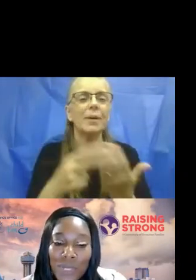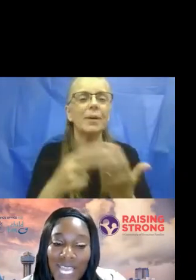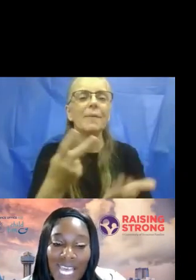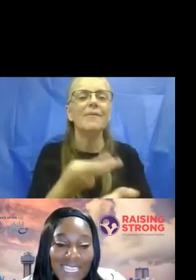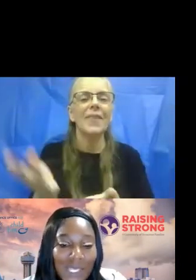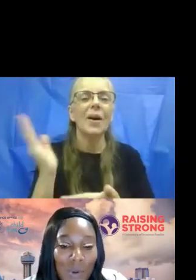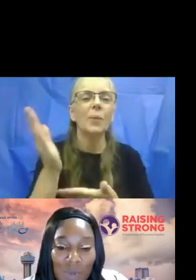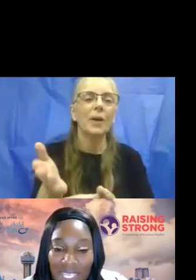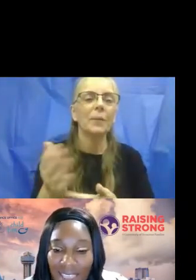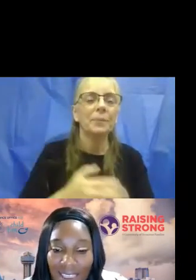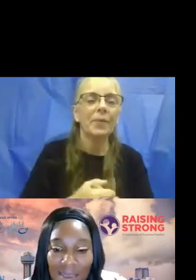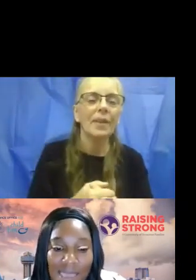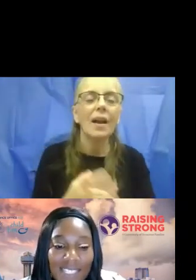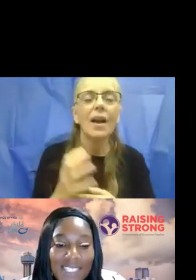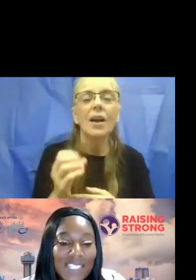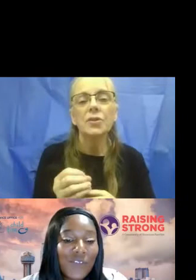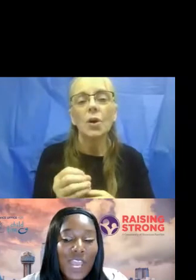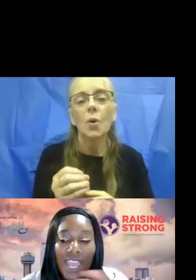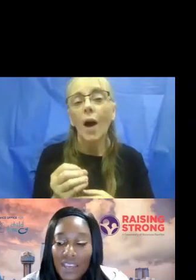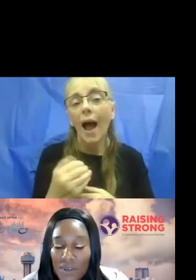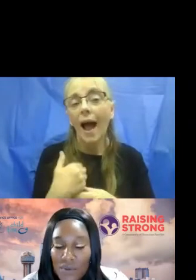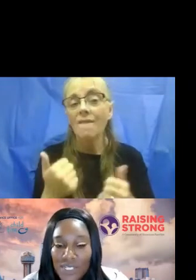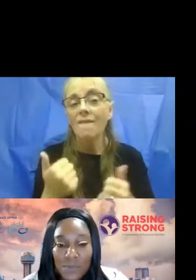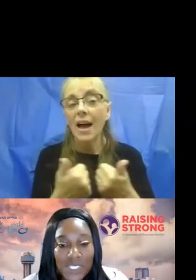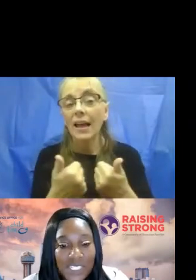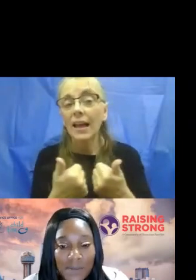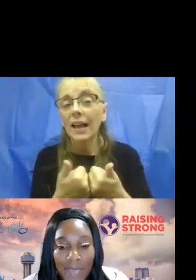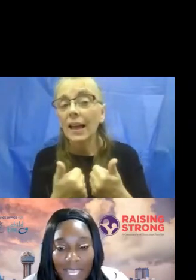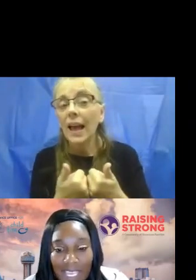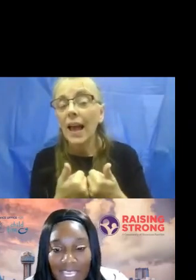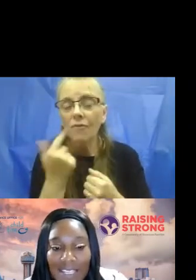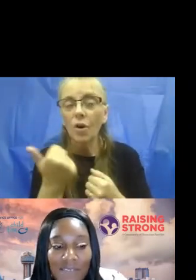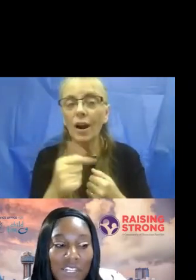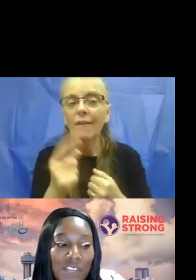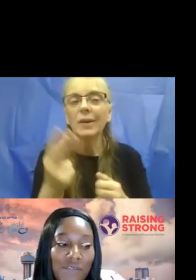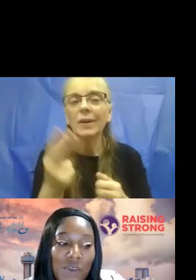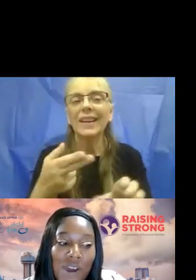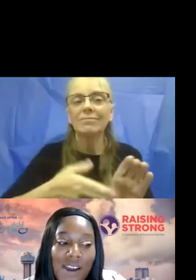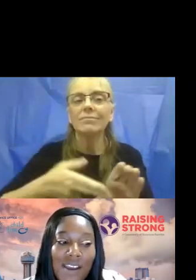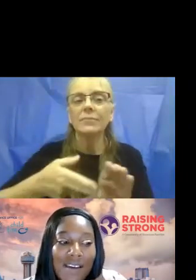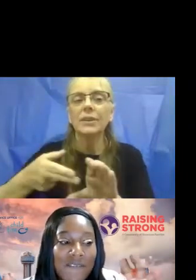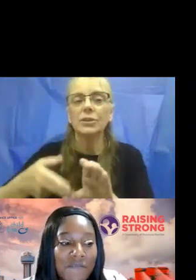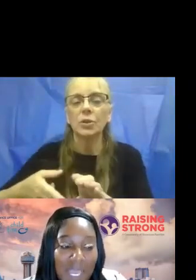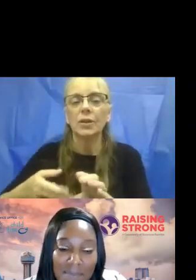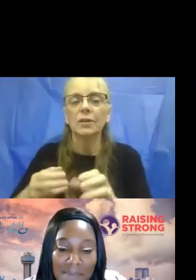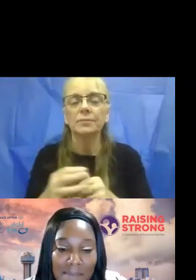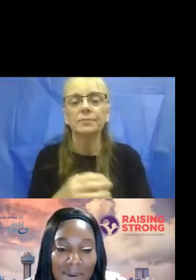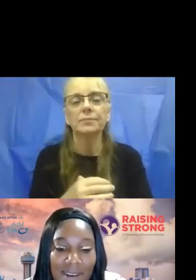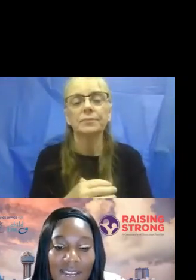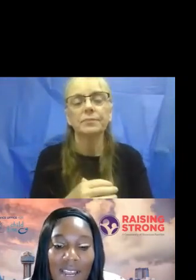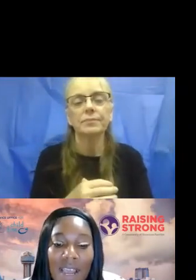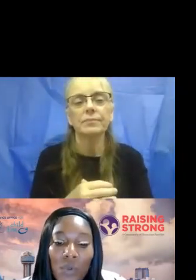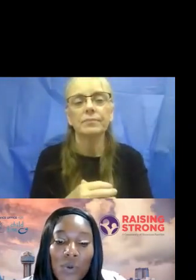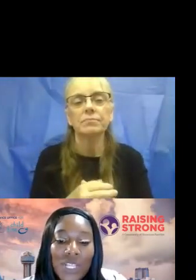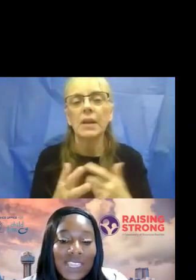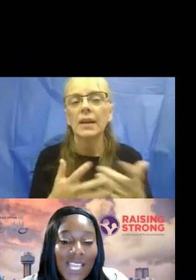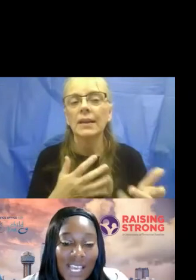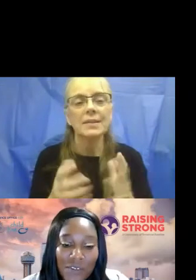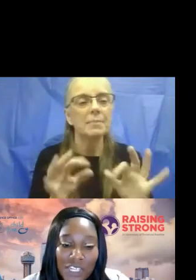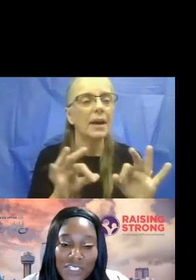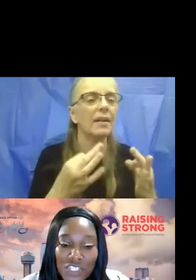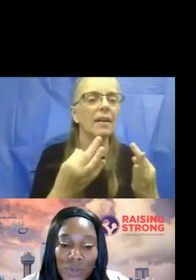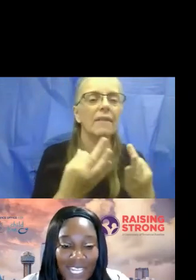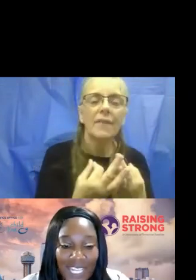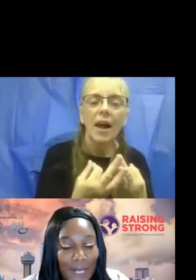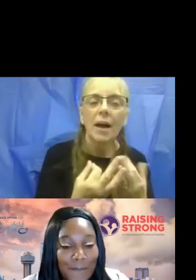going to play a little game, and this is for everyone to participate in. Even if you are a family member, we will love